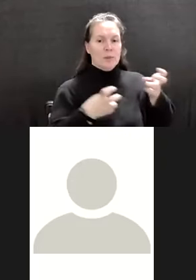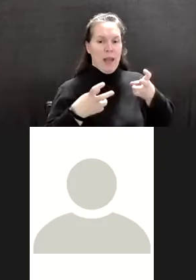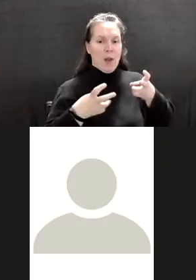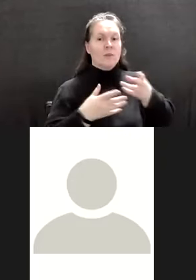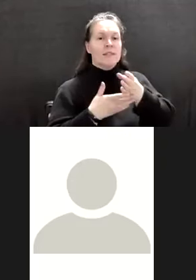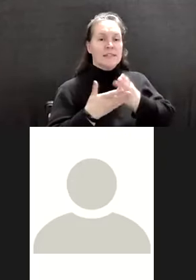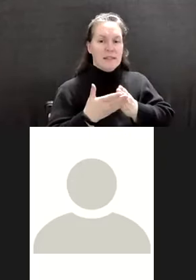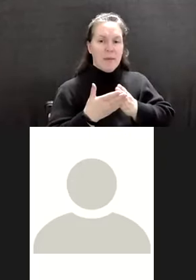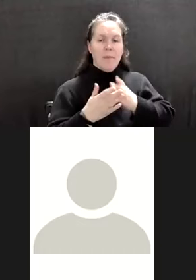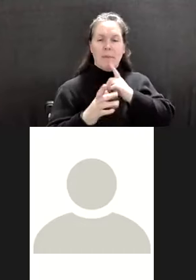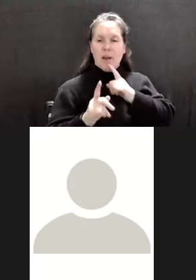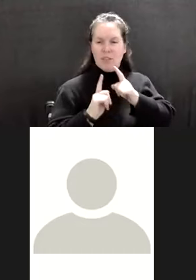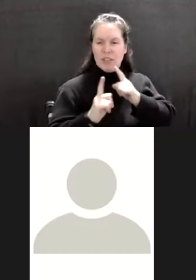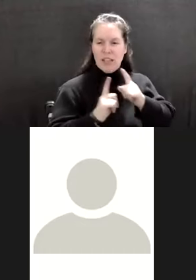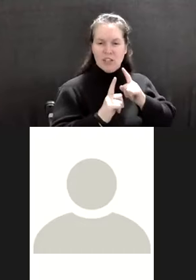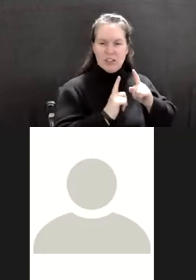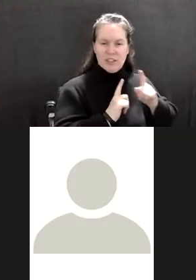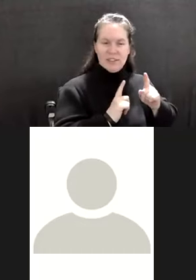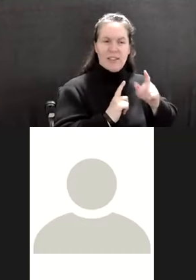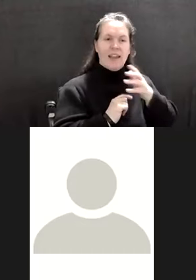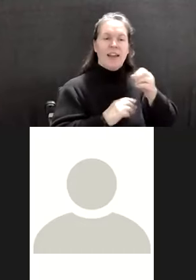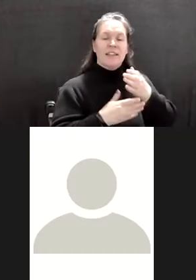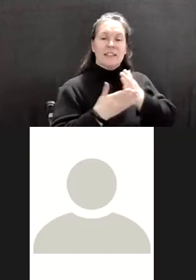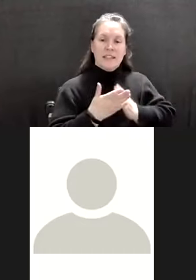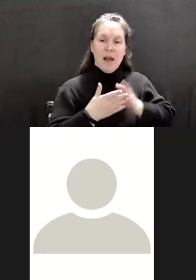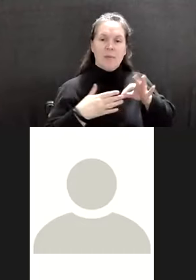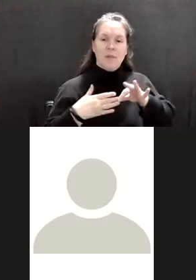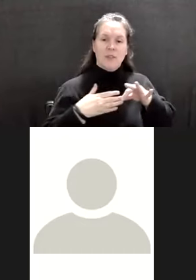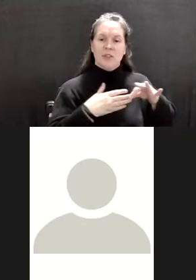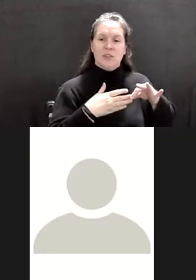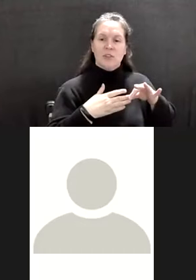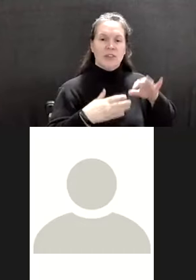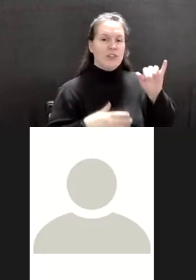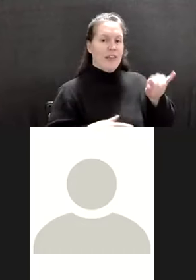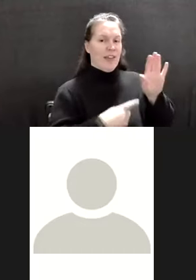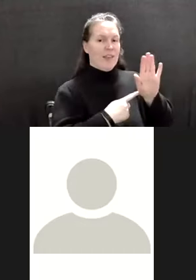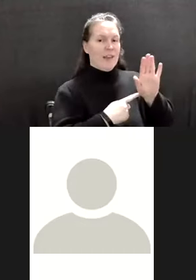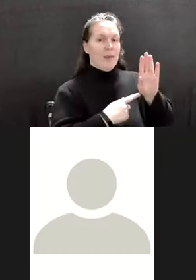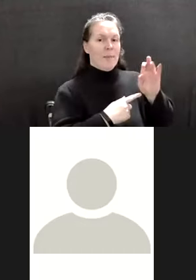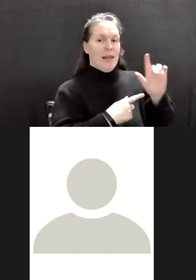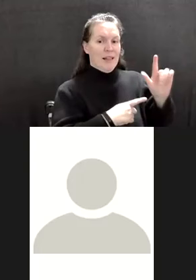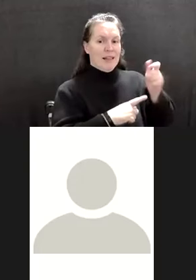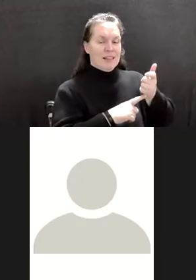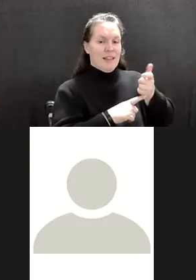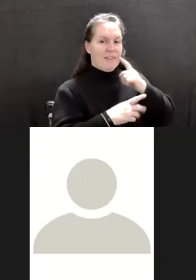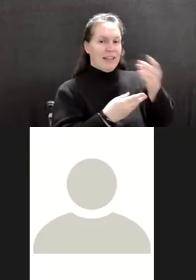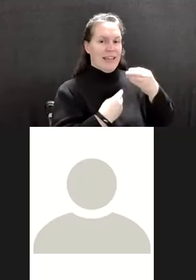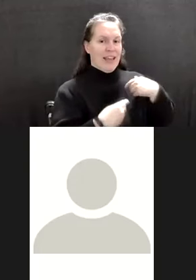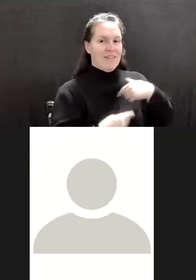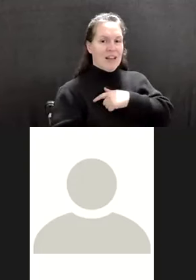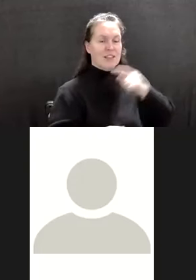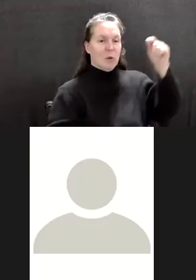of the conversations and some of the direction that the bill gave us. And so Ross, if you were to go down a little